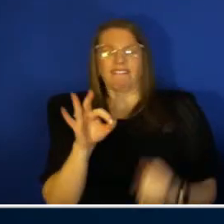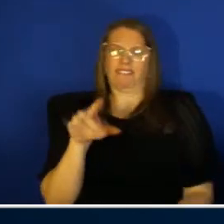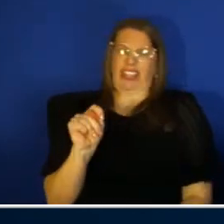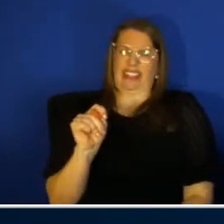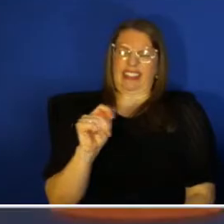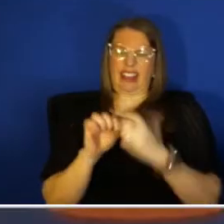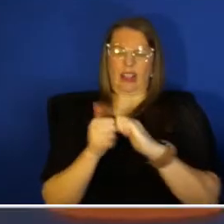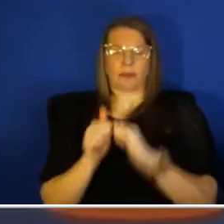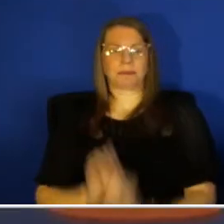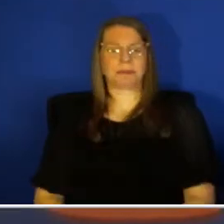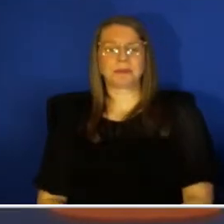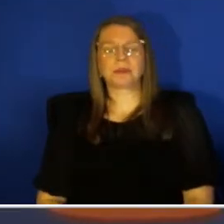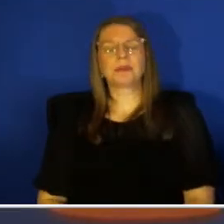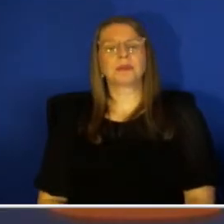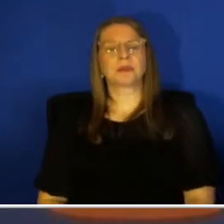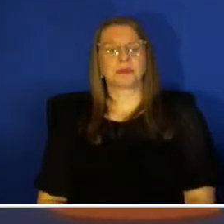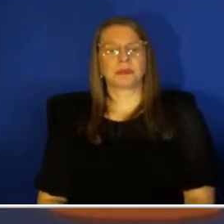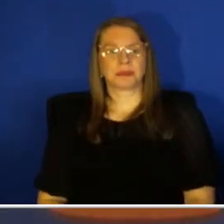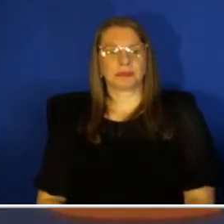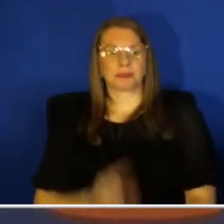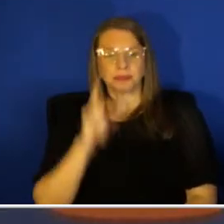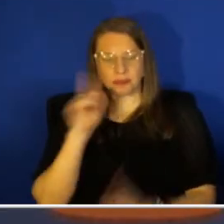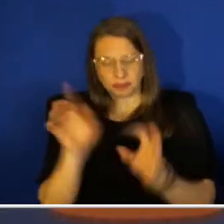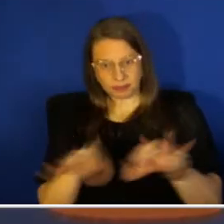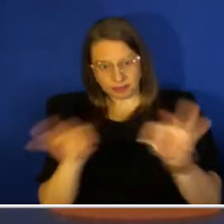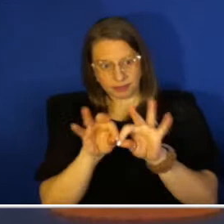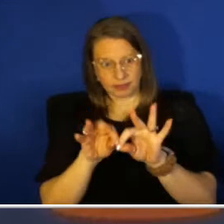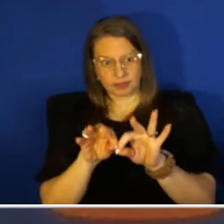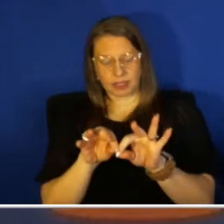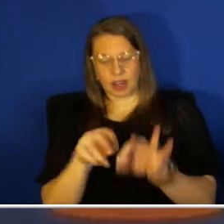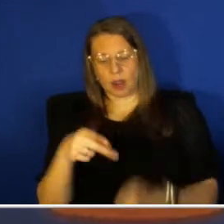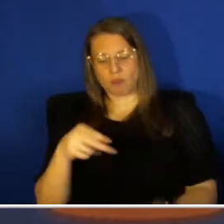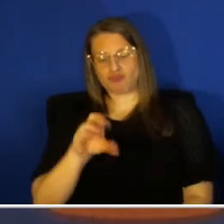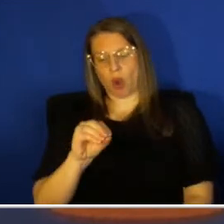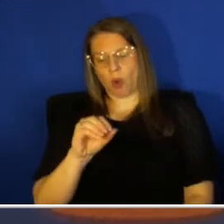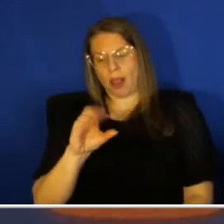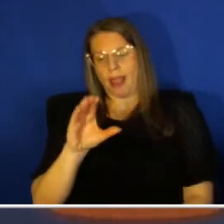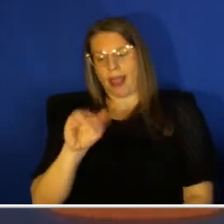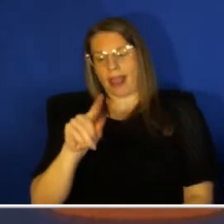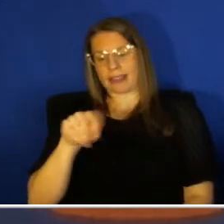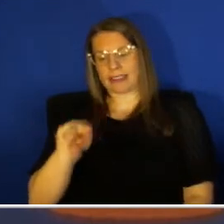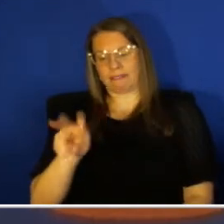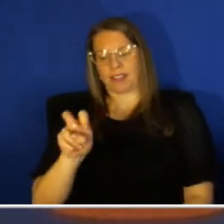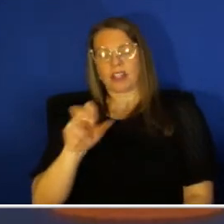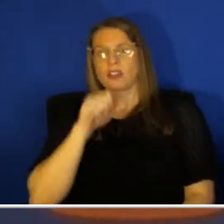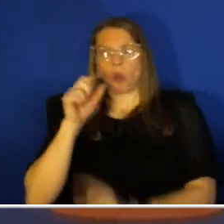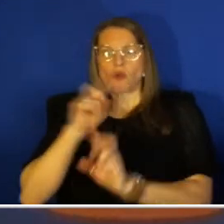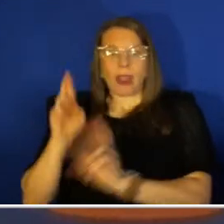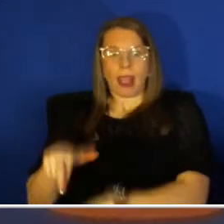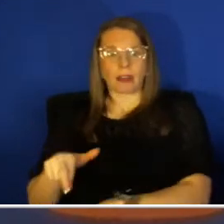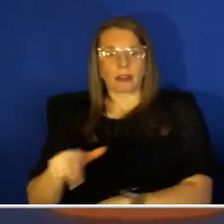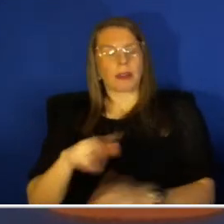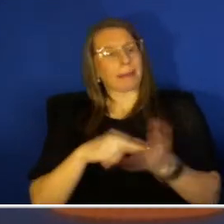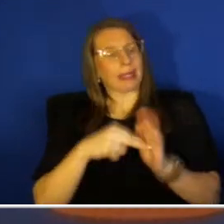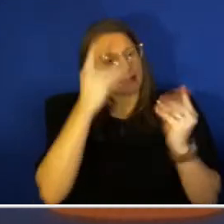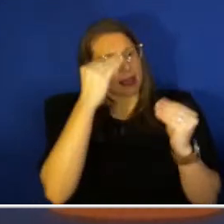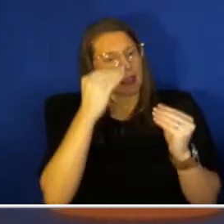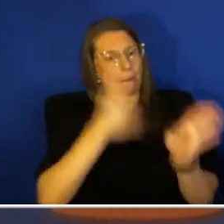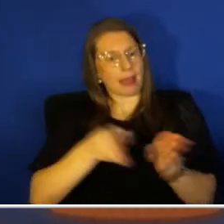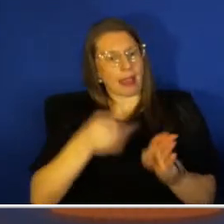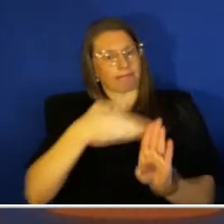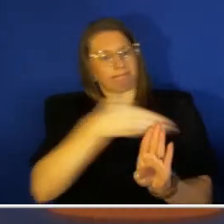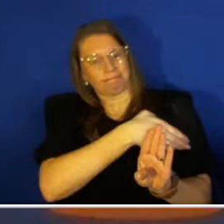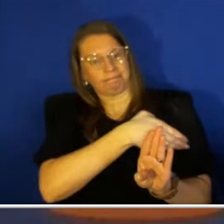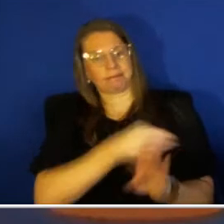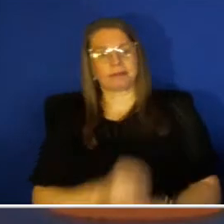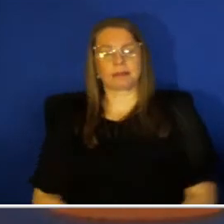Well, I think the biggest thing is being proactive instead of being reactive, meaning this. Usually